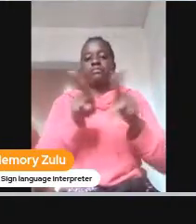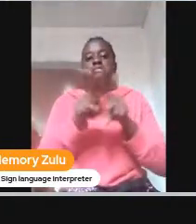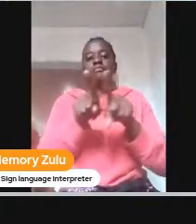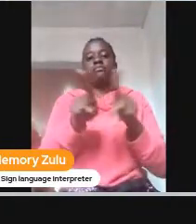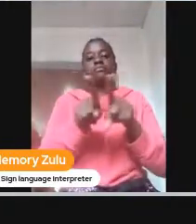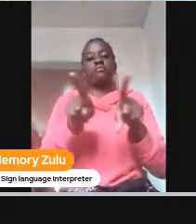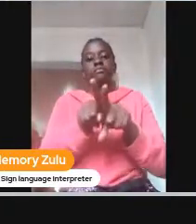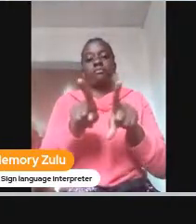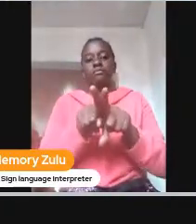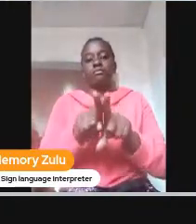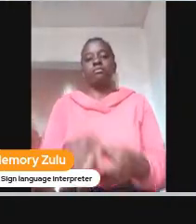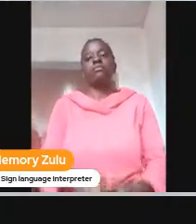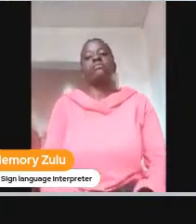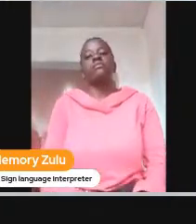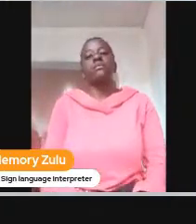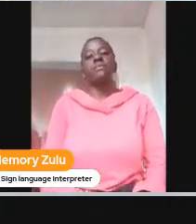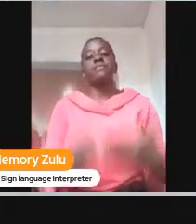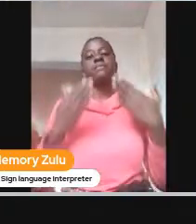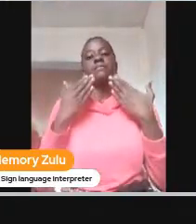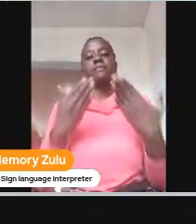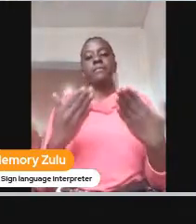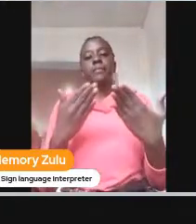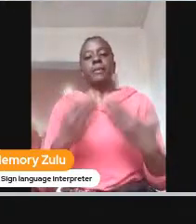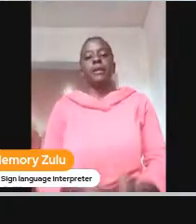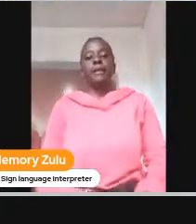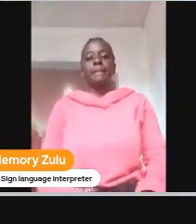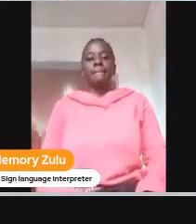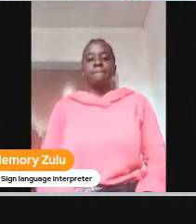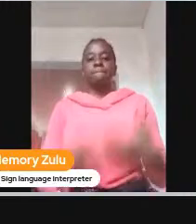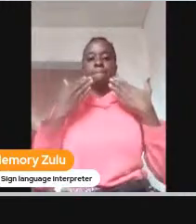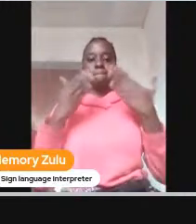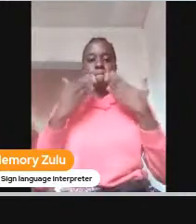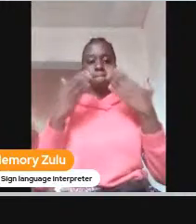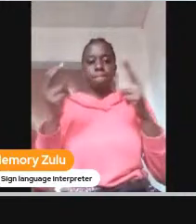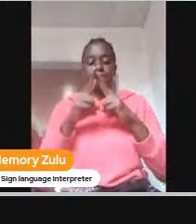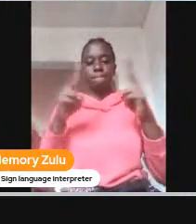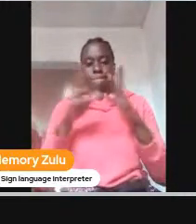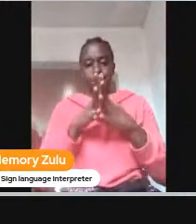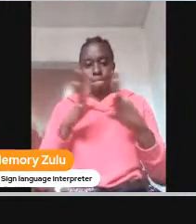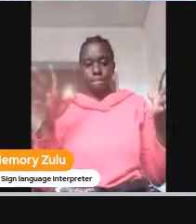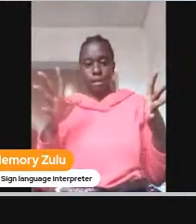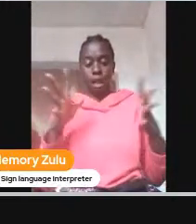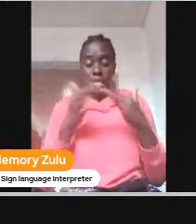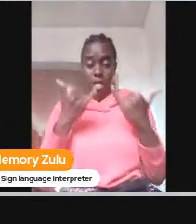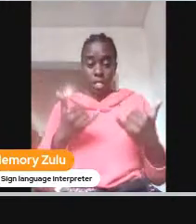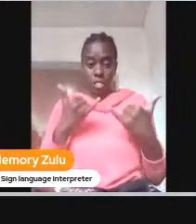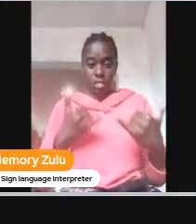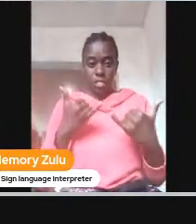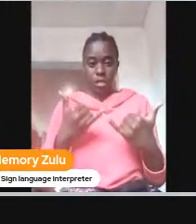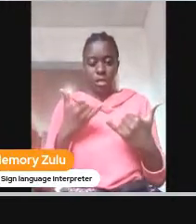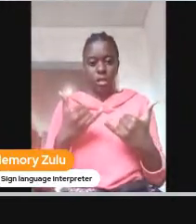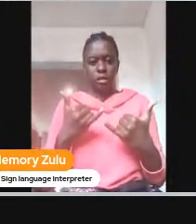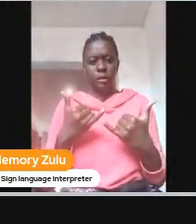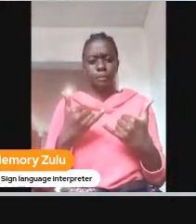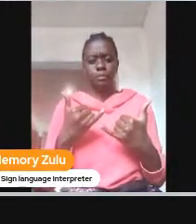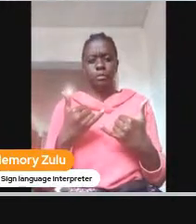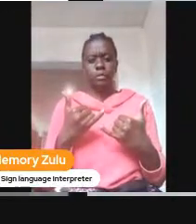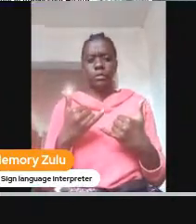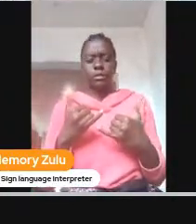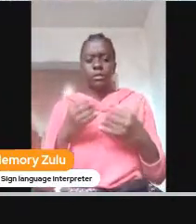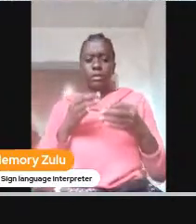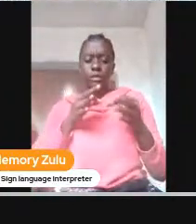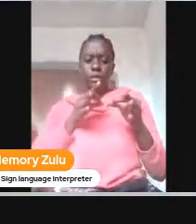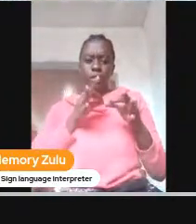Right, thank you so much. So Sarah, could you please talk about or speak to the